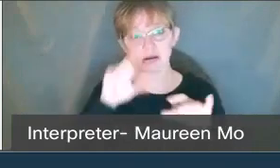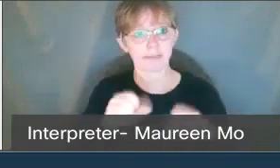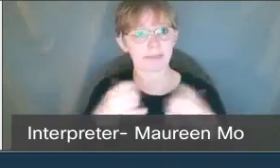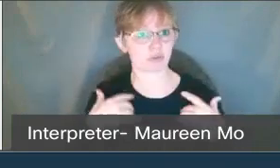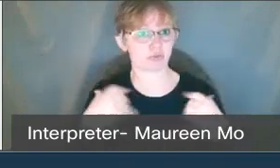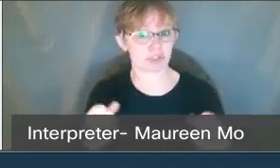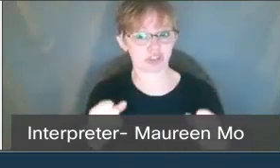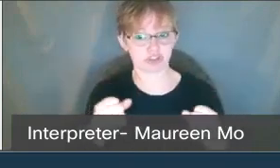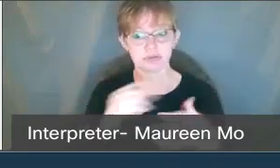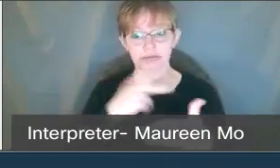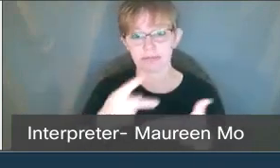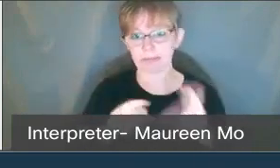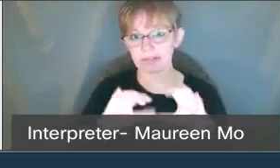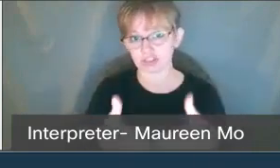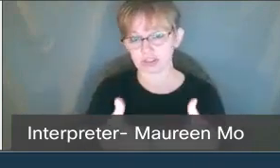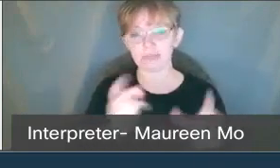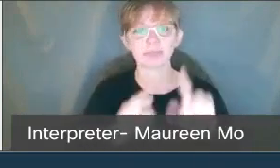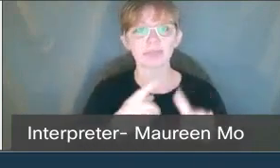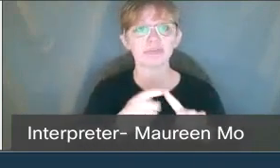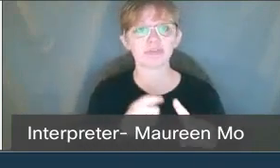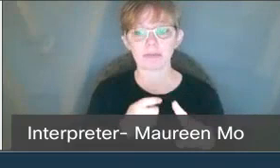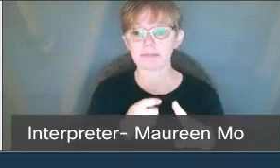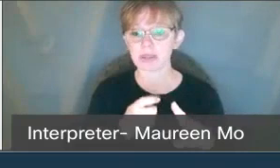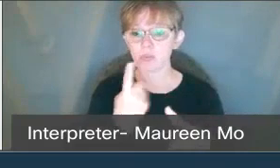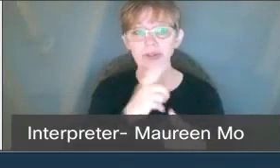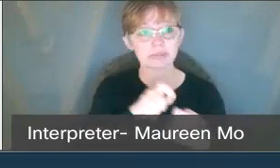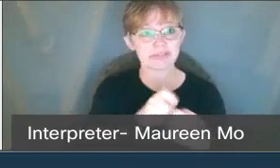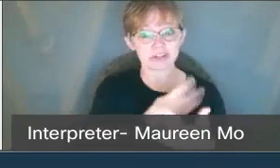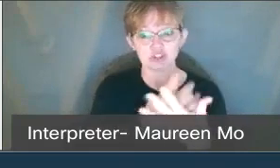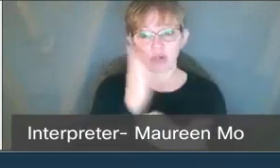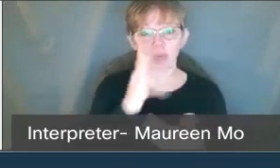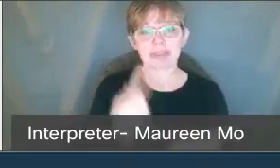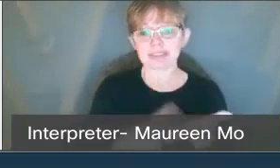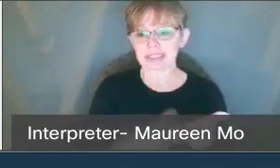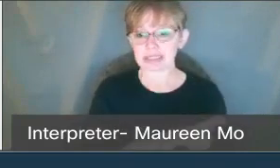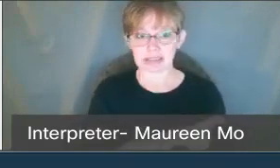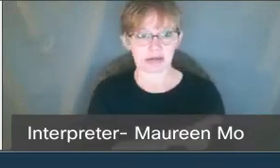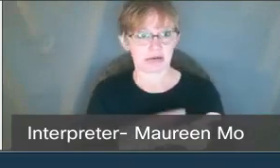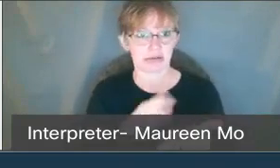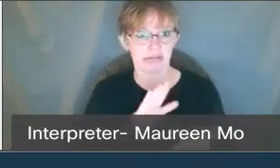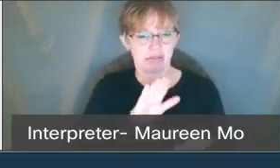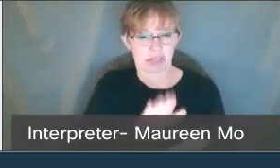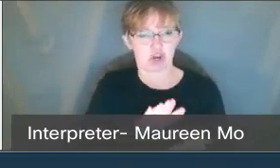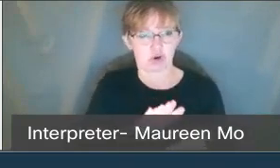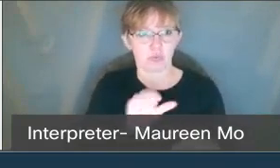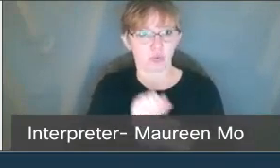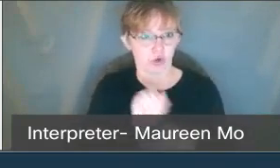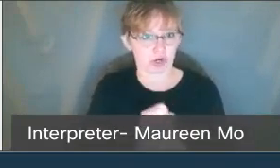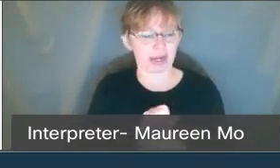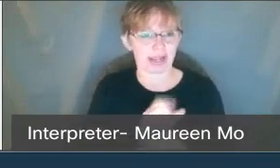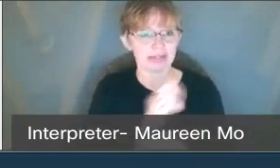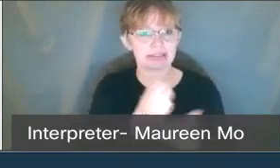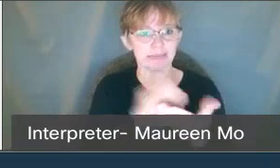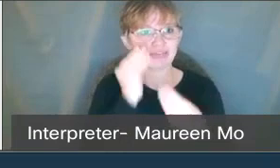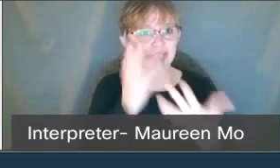Luis Obispo, California jail will be speaking about the work that they've been doing and some data they've been collecting. So stay tuned for that announcement if you